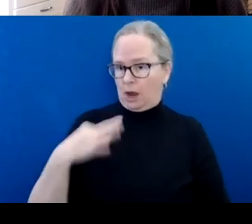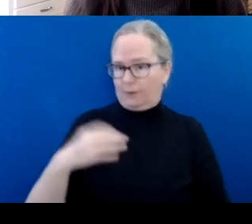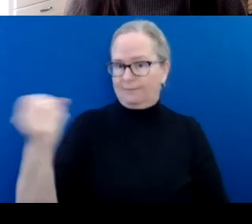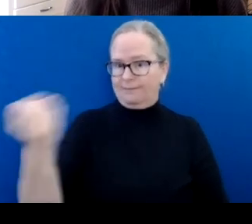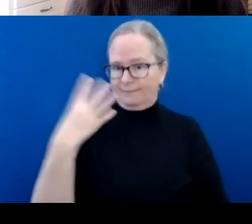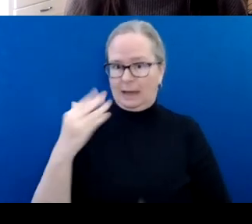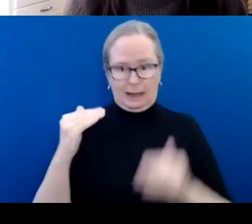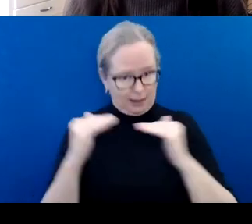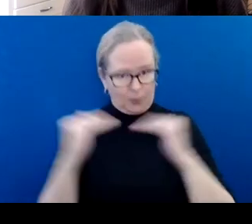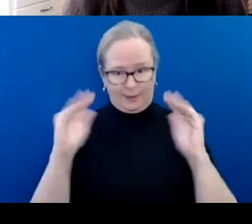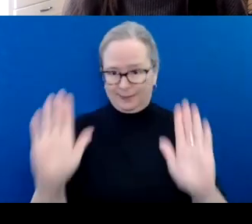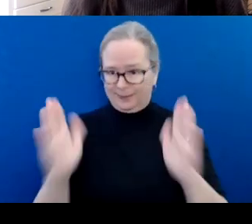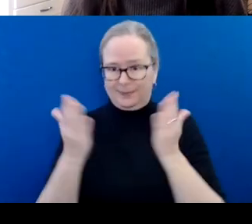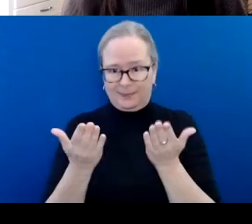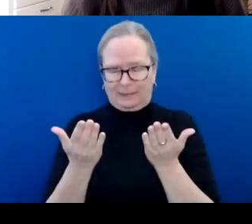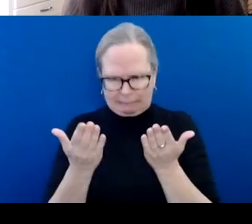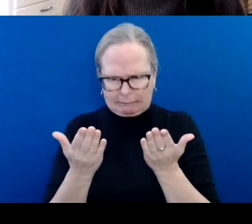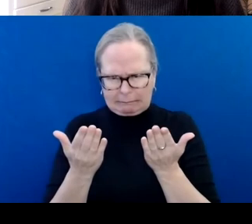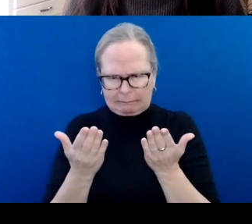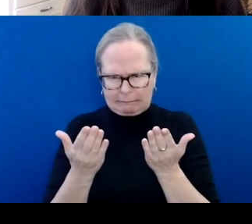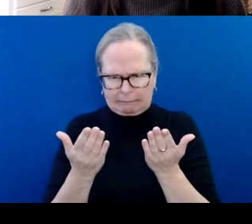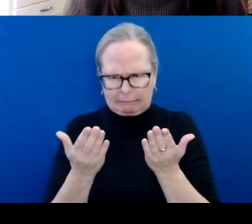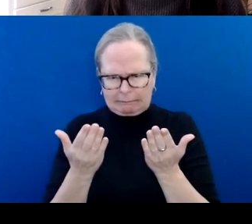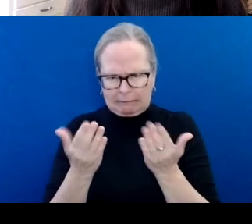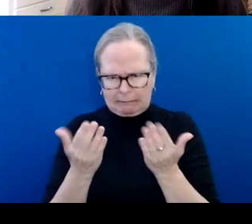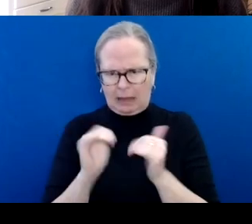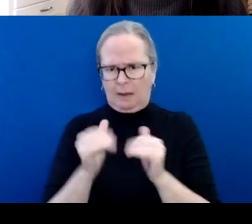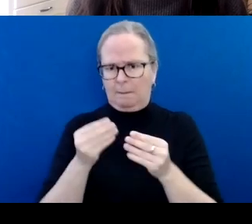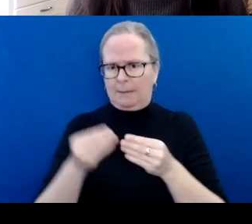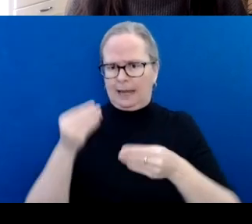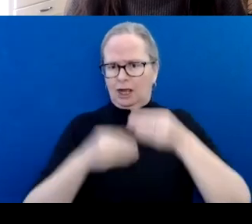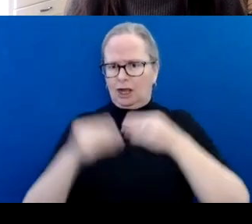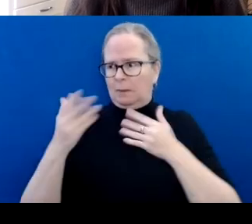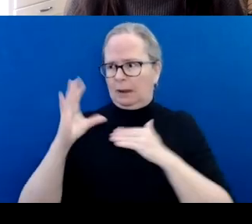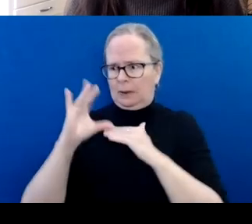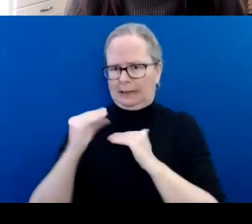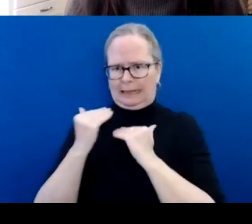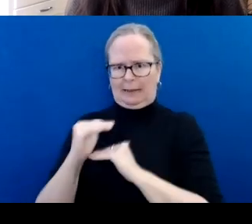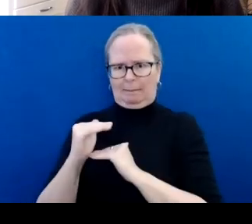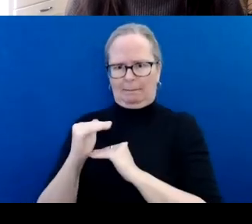applications, priority may be given based on the following considerations.